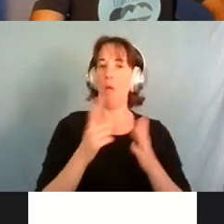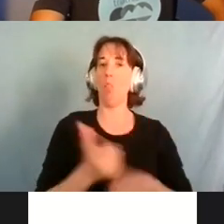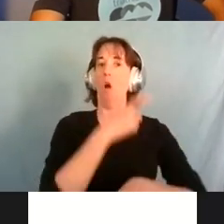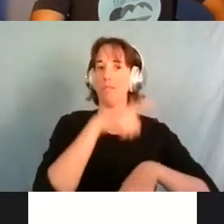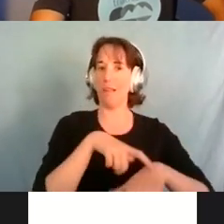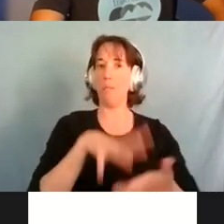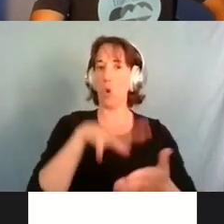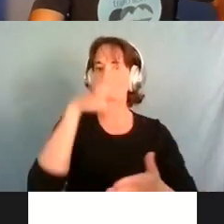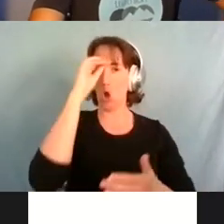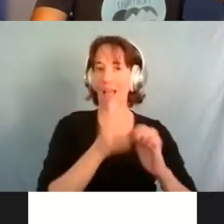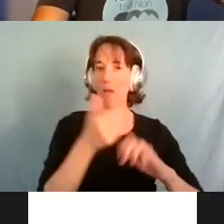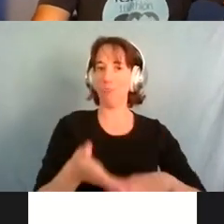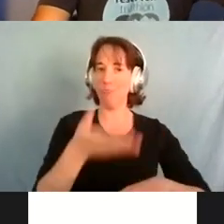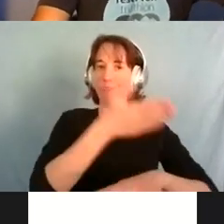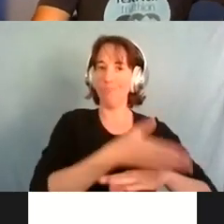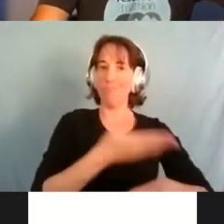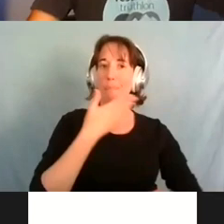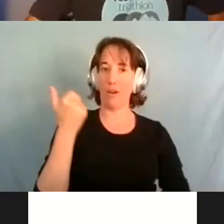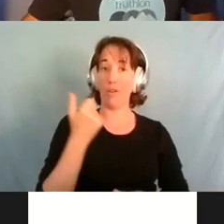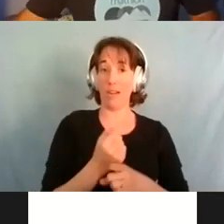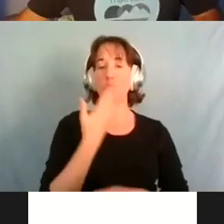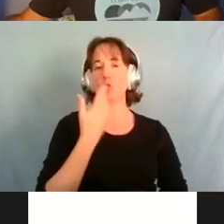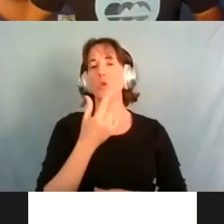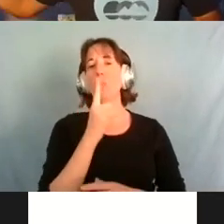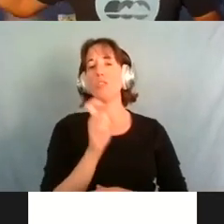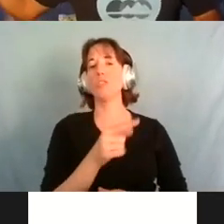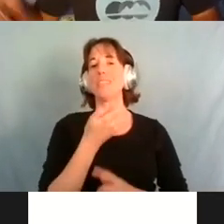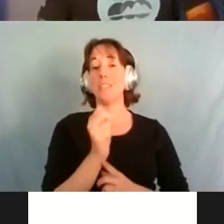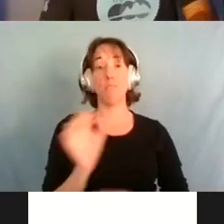So that's a good question, Gaston. Any others?